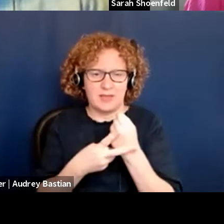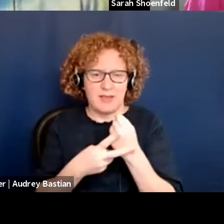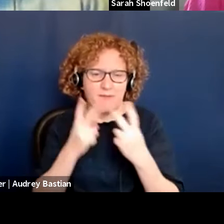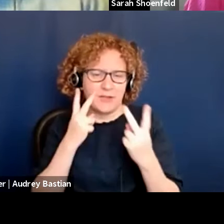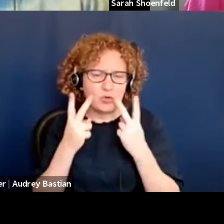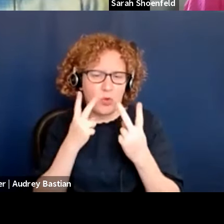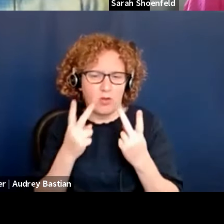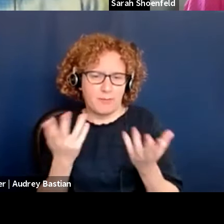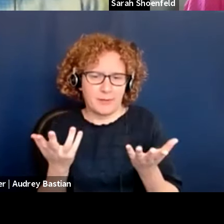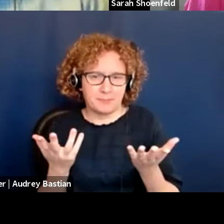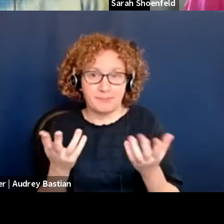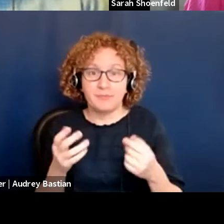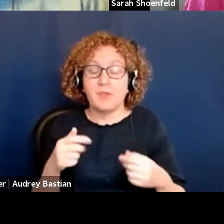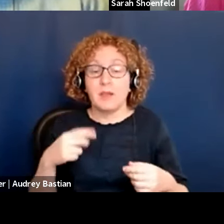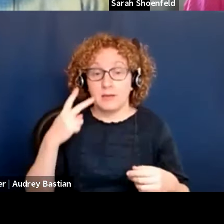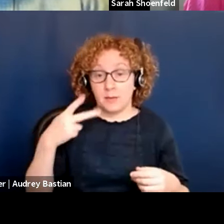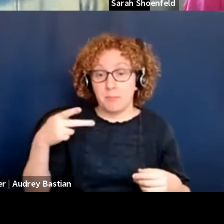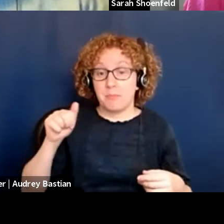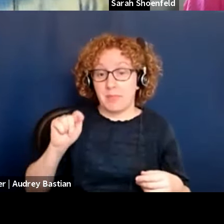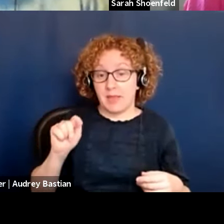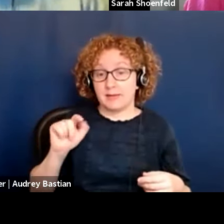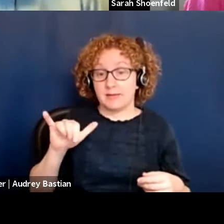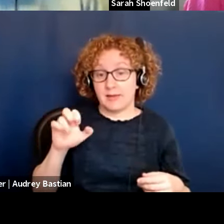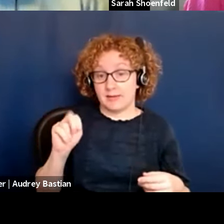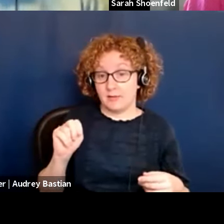see Pat Tyson raised her hand. Yeah.